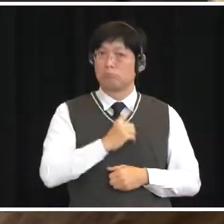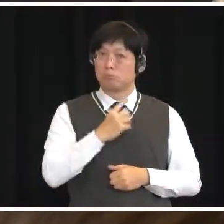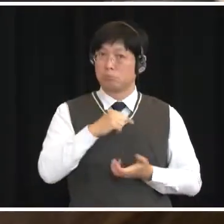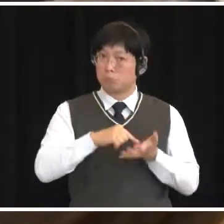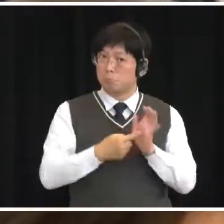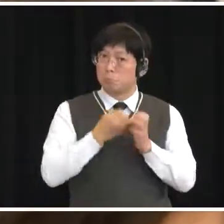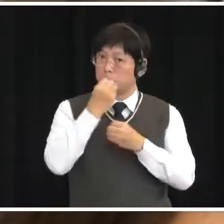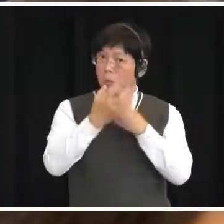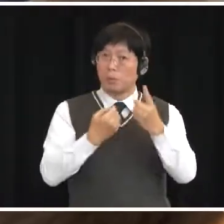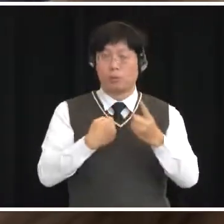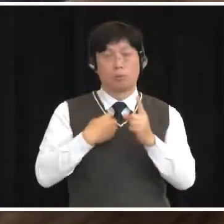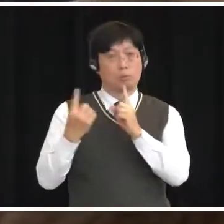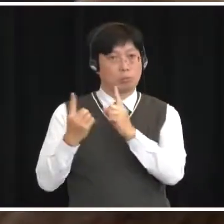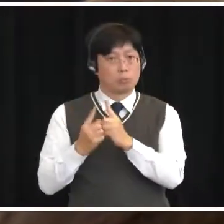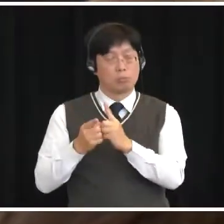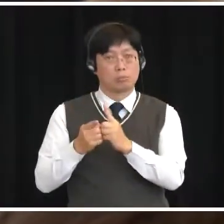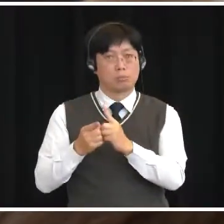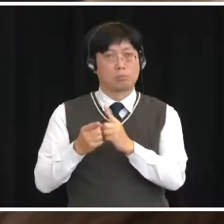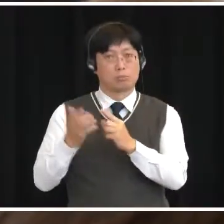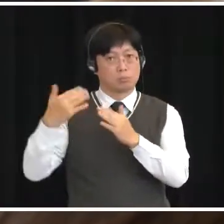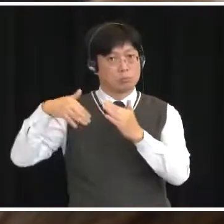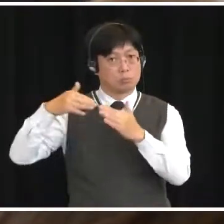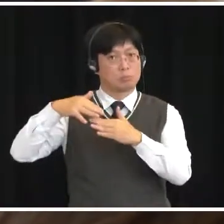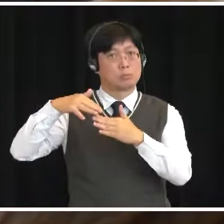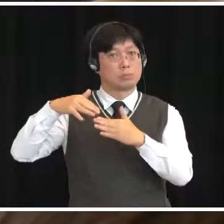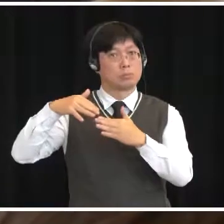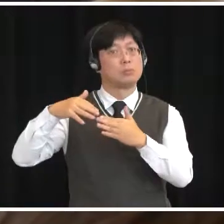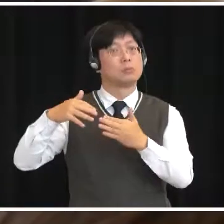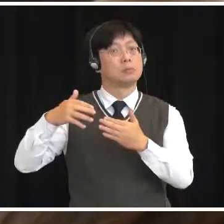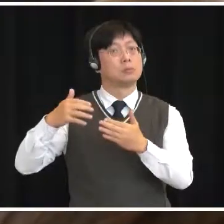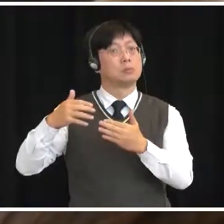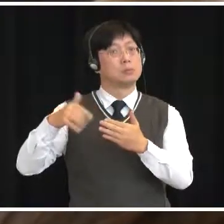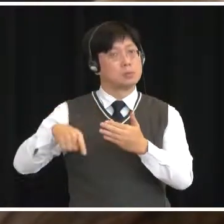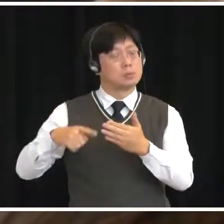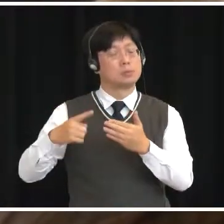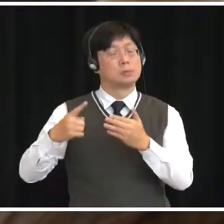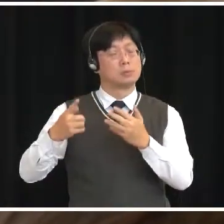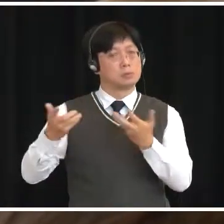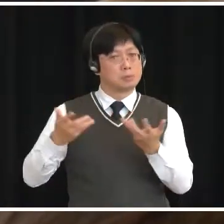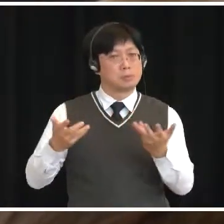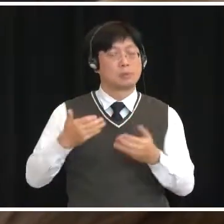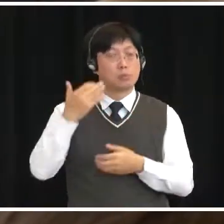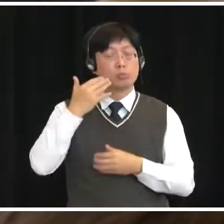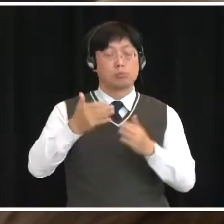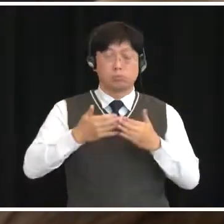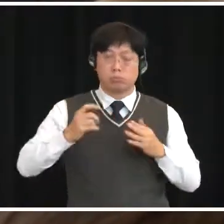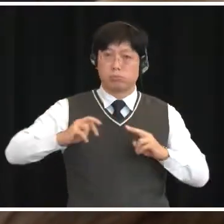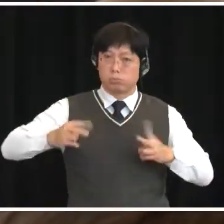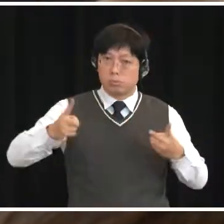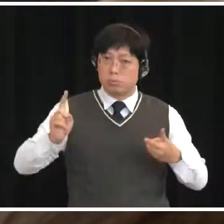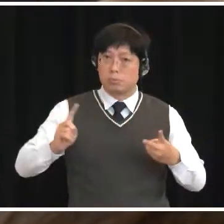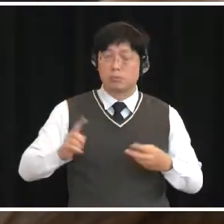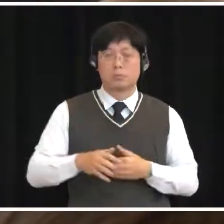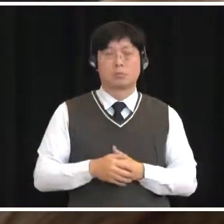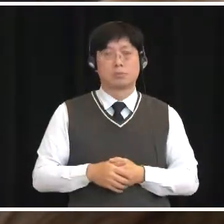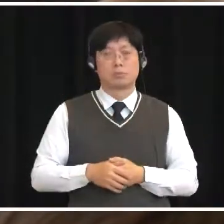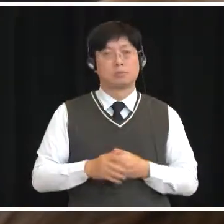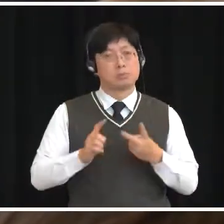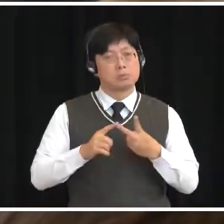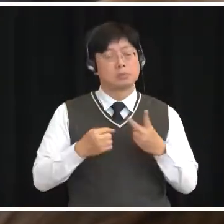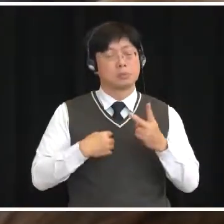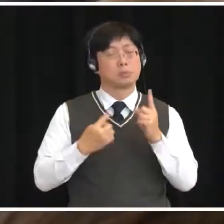too. Through such structures, children are able to express their opinions regarding